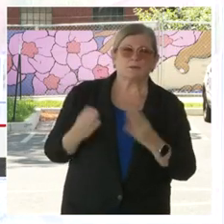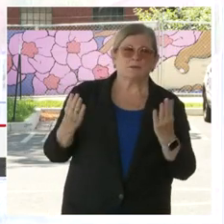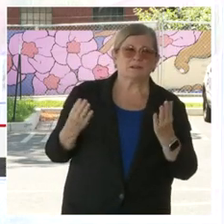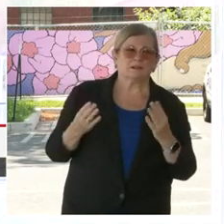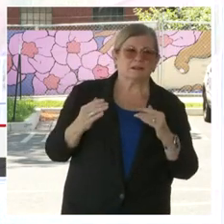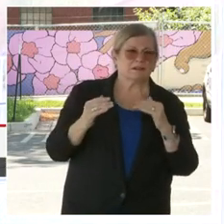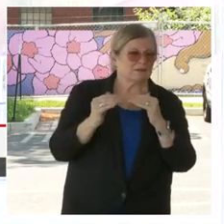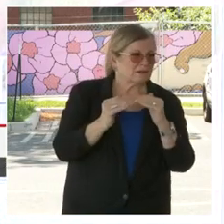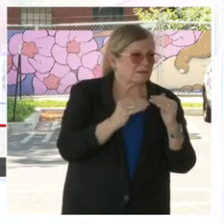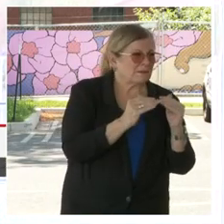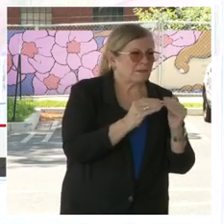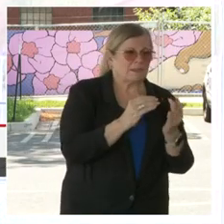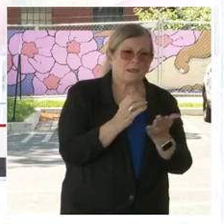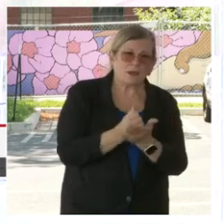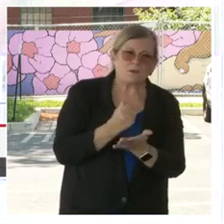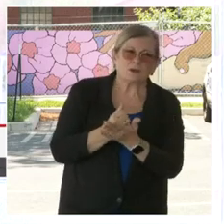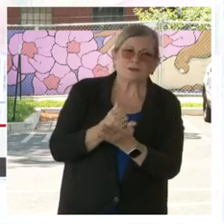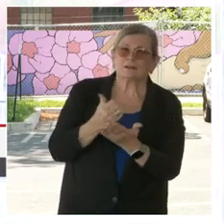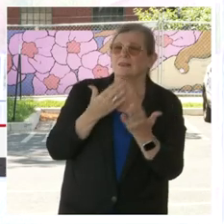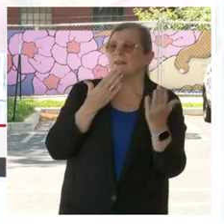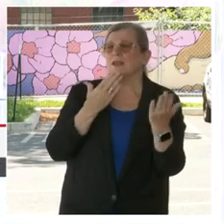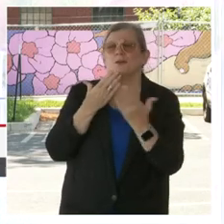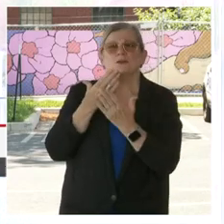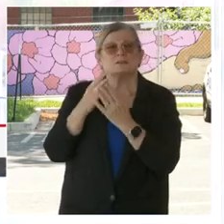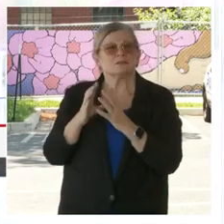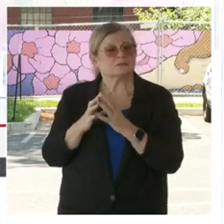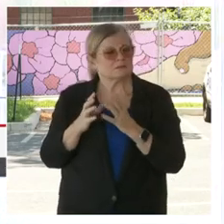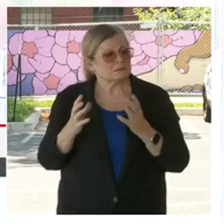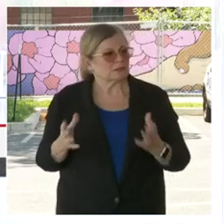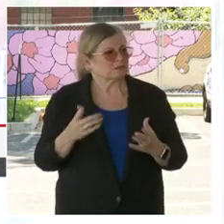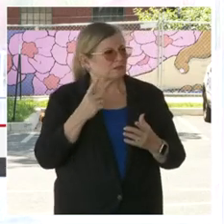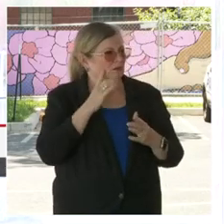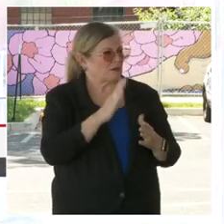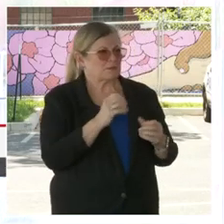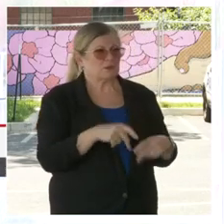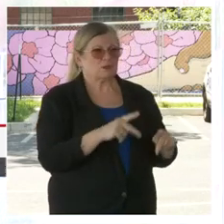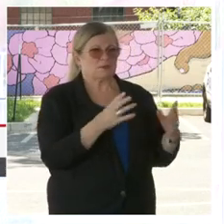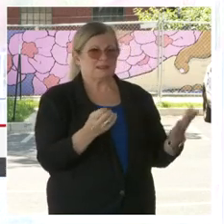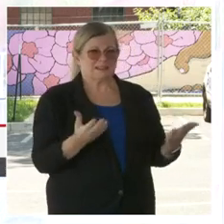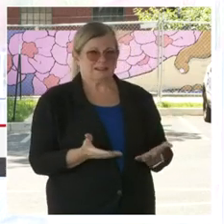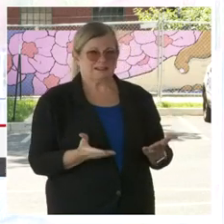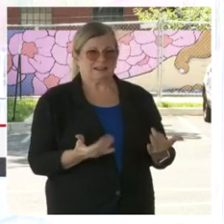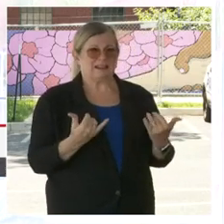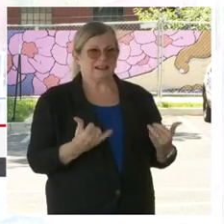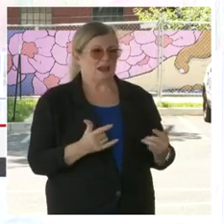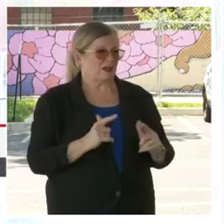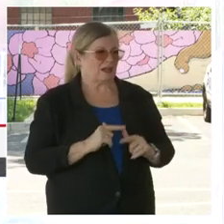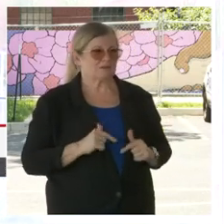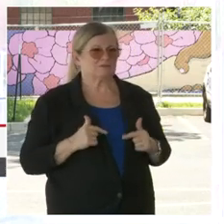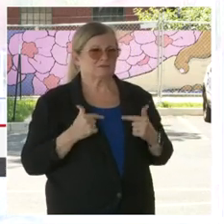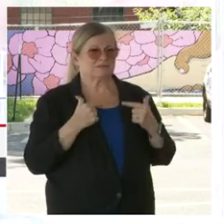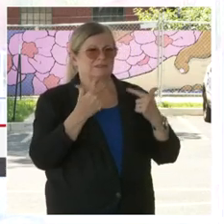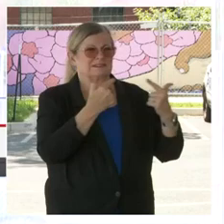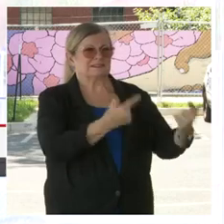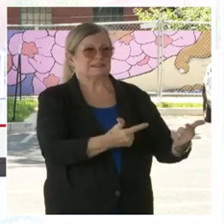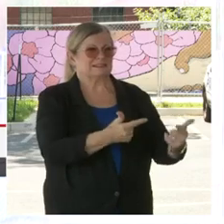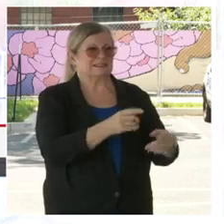your attendance. Without further ado, I'd like to introduce to you the inaugural 8 businesses in the